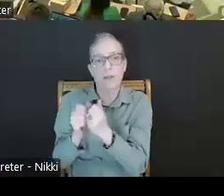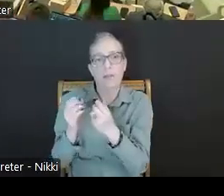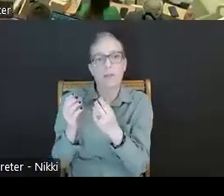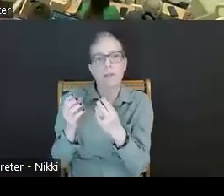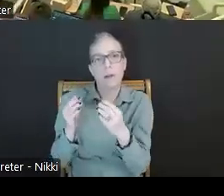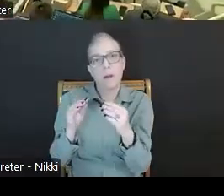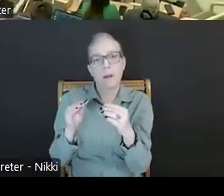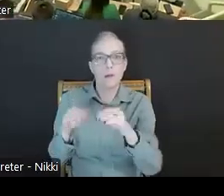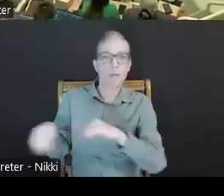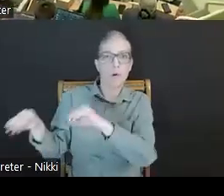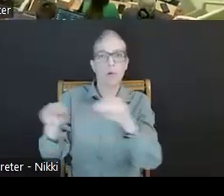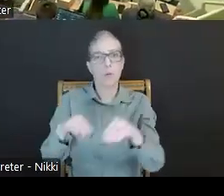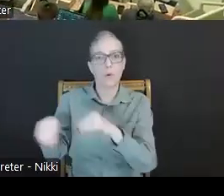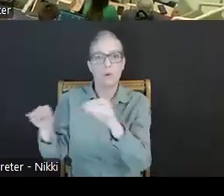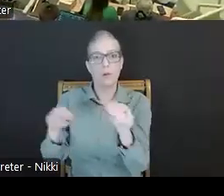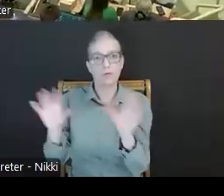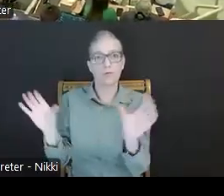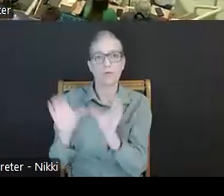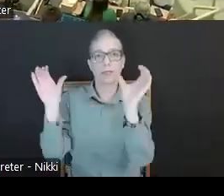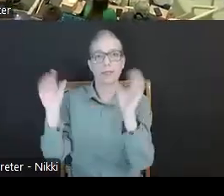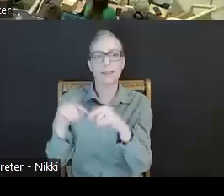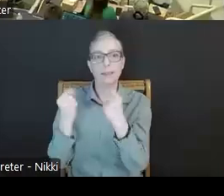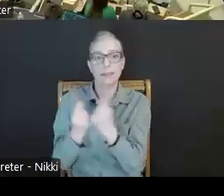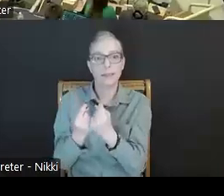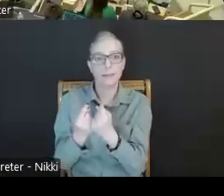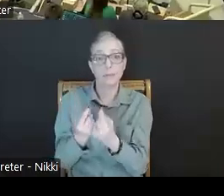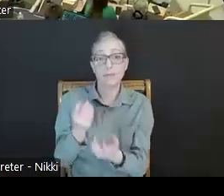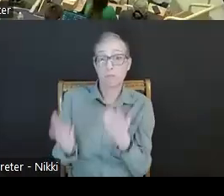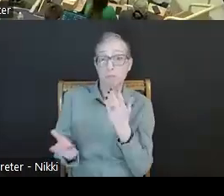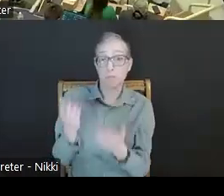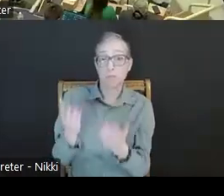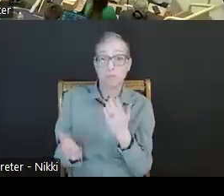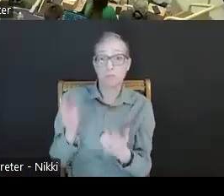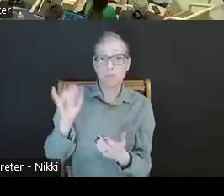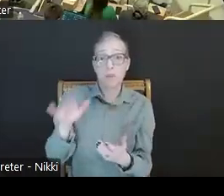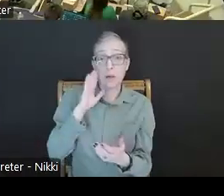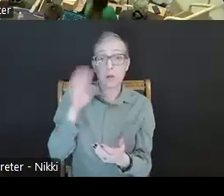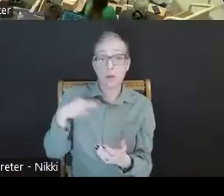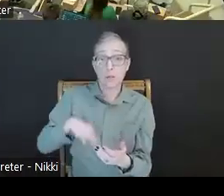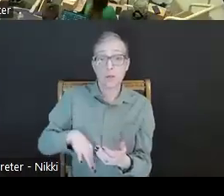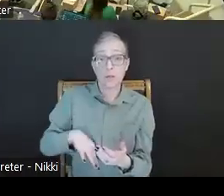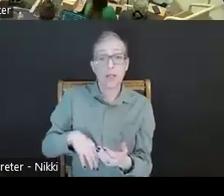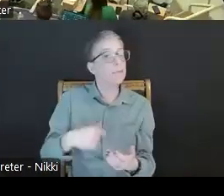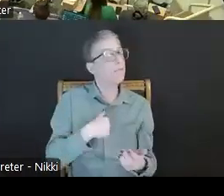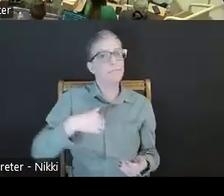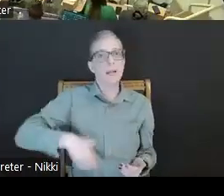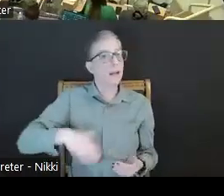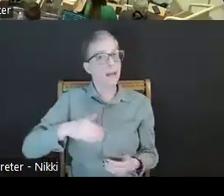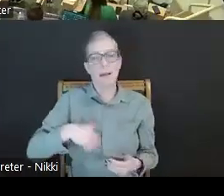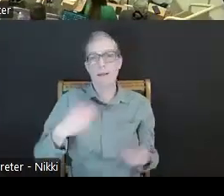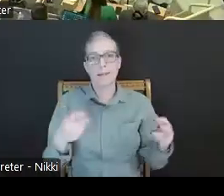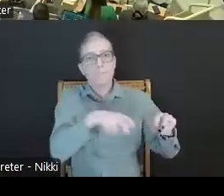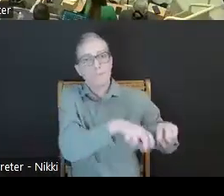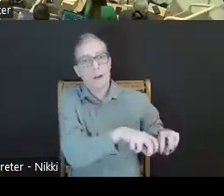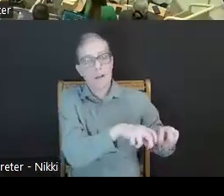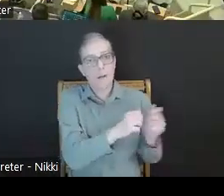be something that would be helpful. I haven't gone on a law enforcement ride along, but I